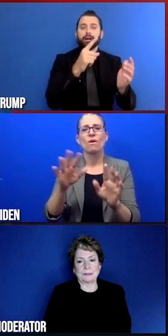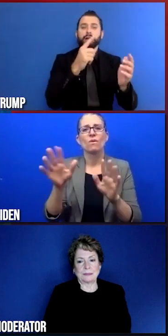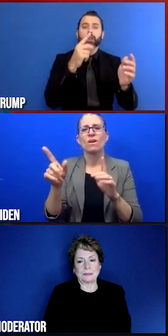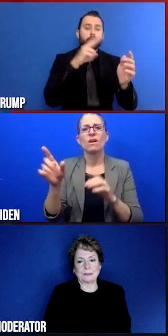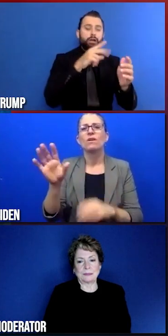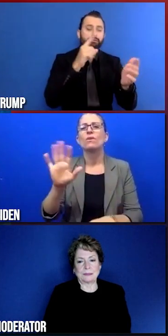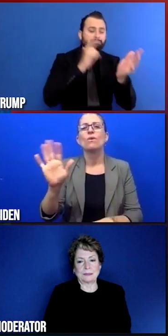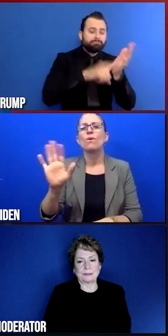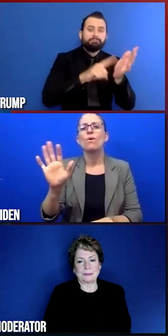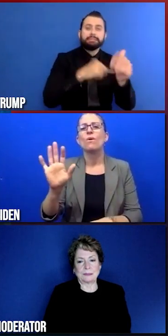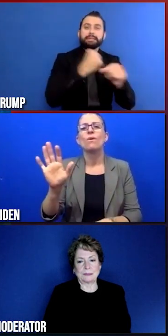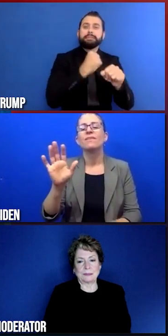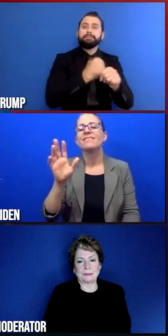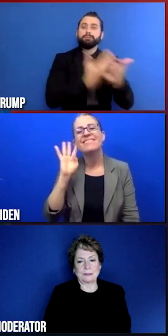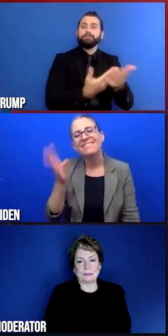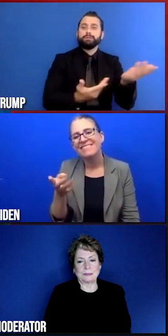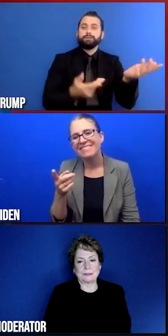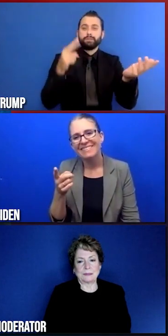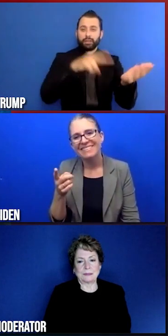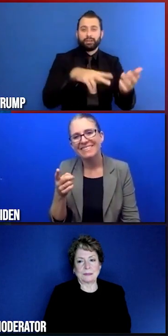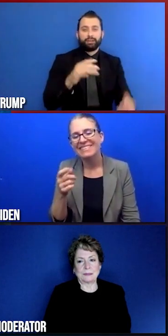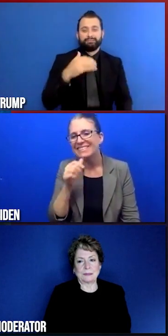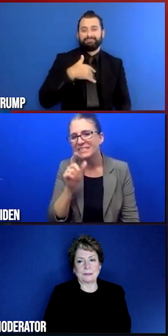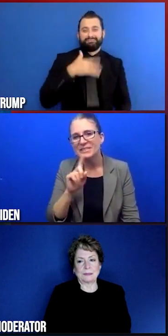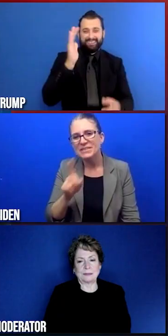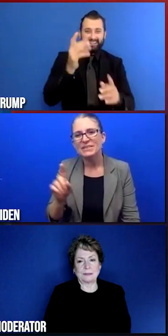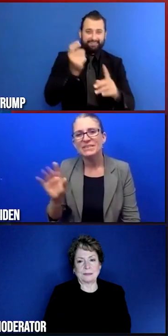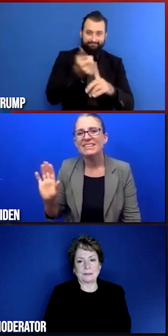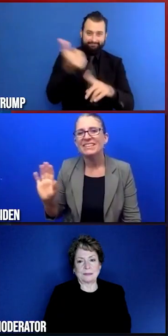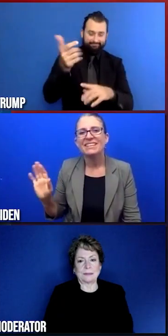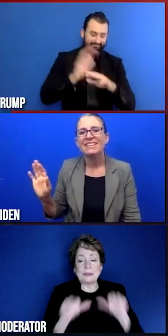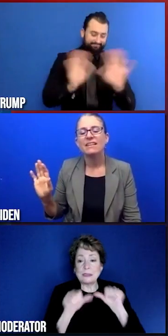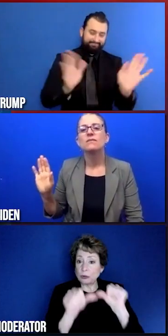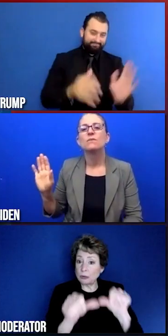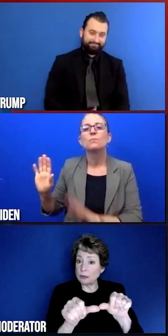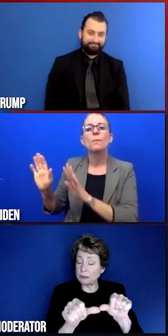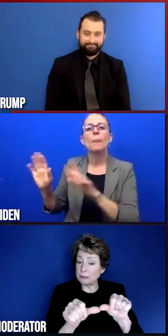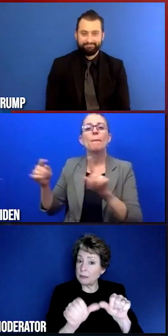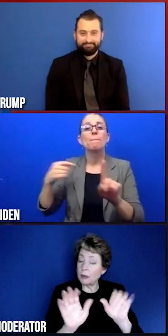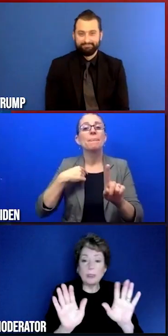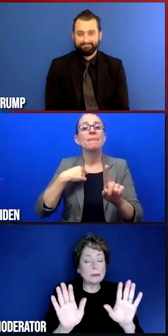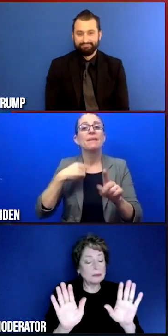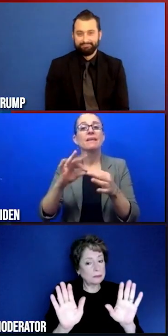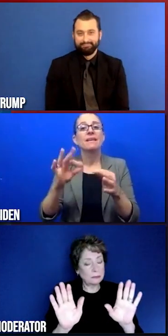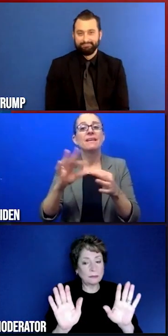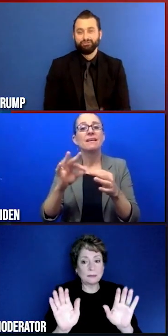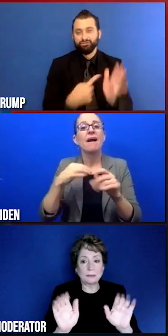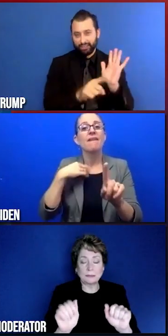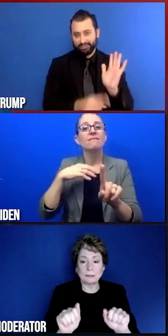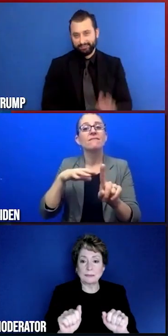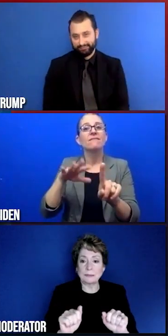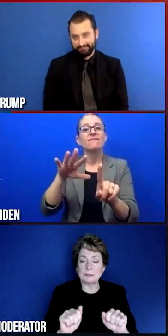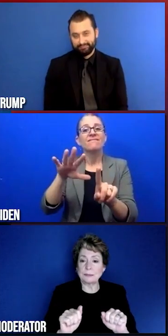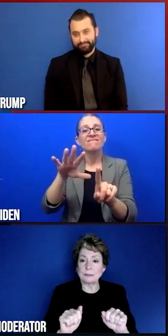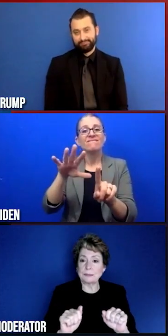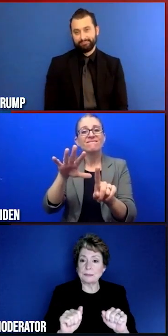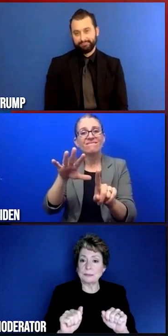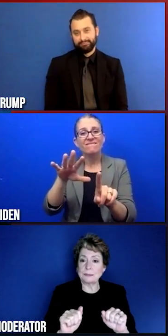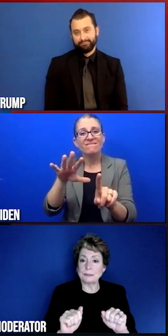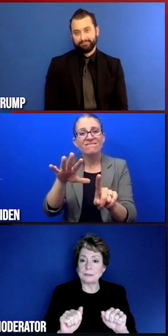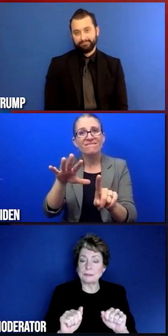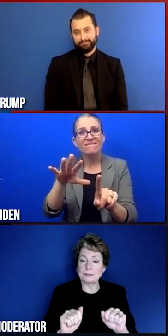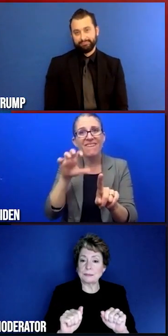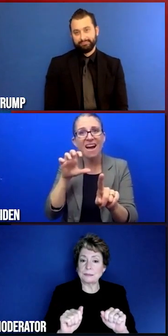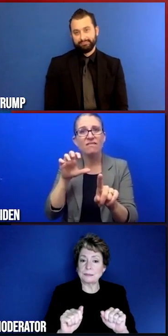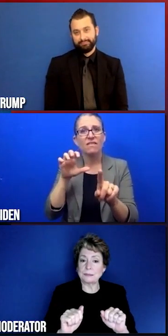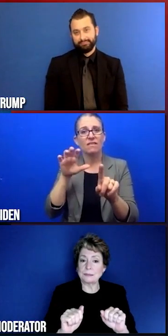we don't have to worry about it. Let's move on to the next and you have section. 525 kids not knowing where in God's name they're going to be and lost their parents. Go ahead. All right, let's talk